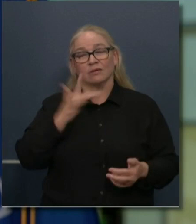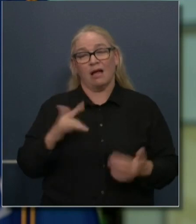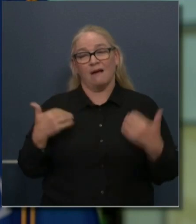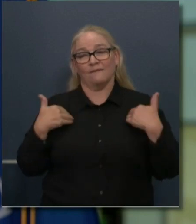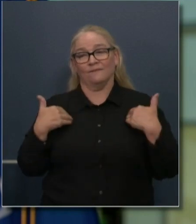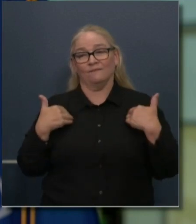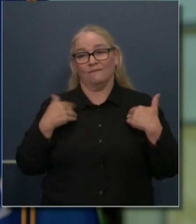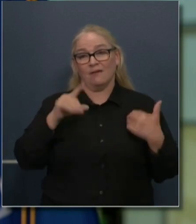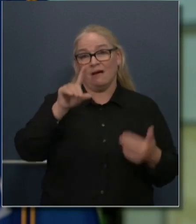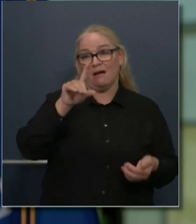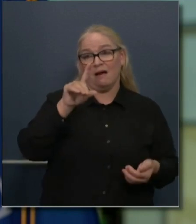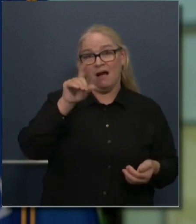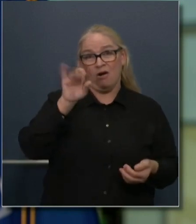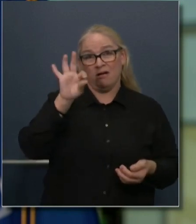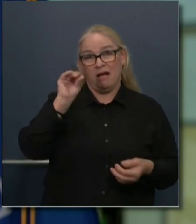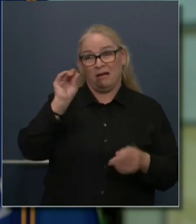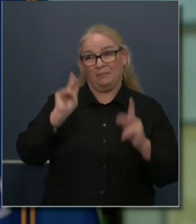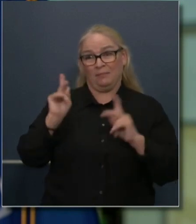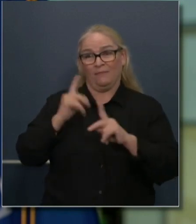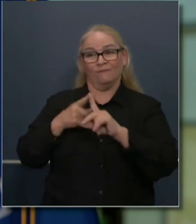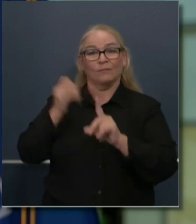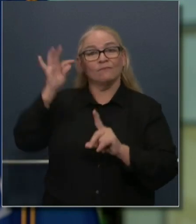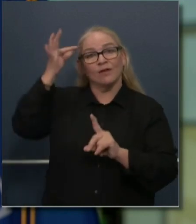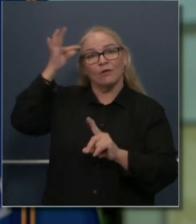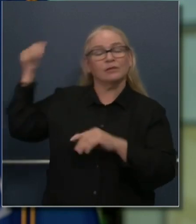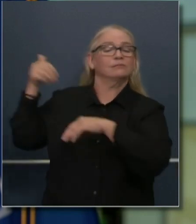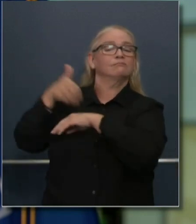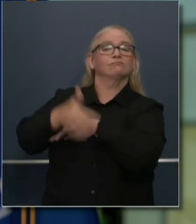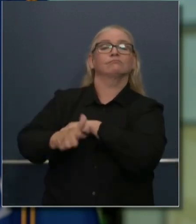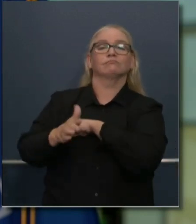medical personnel that came in. They have been